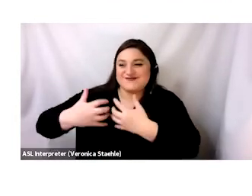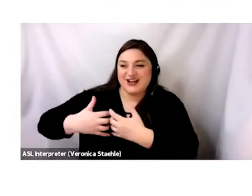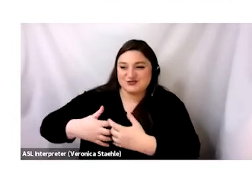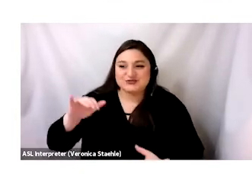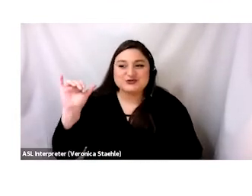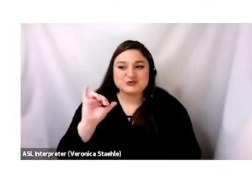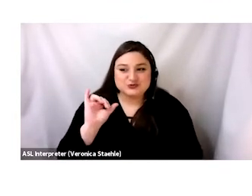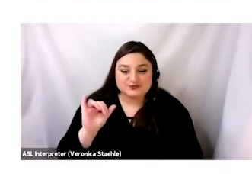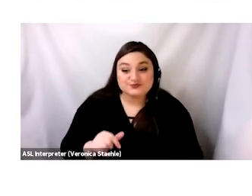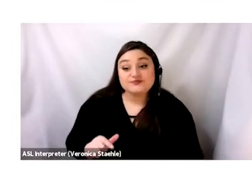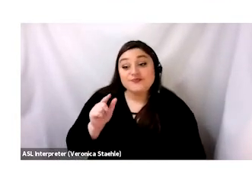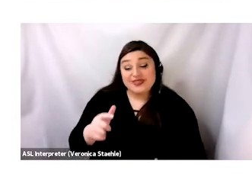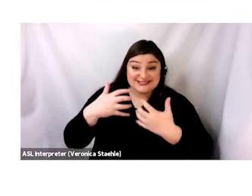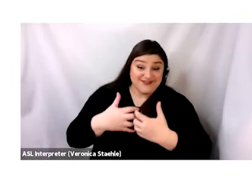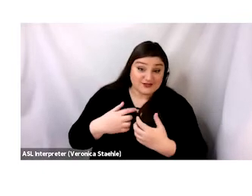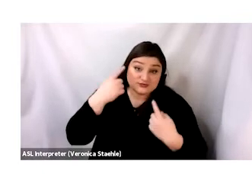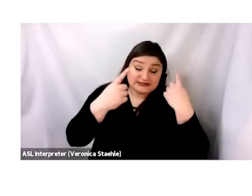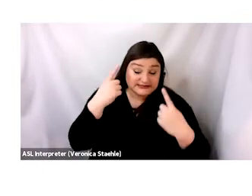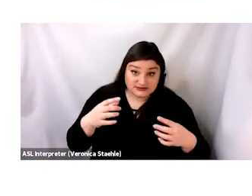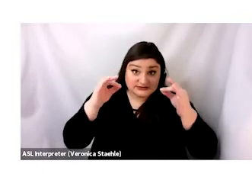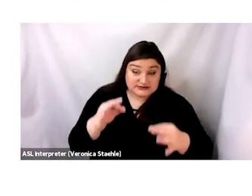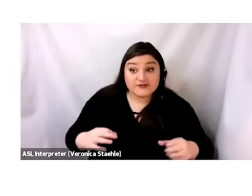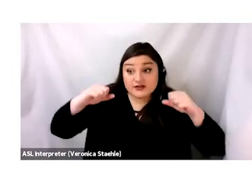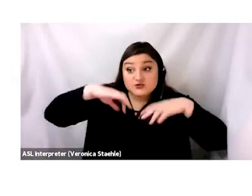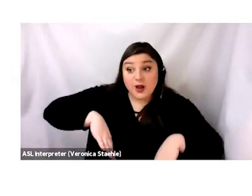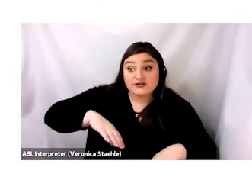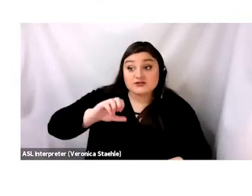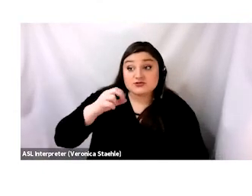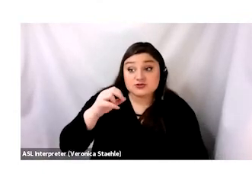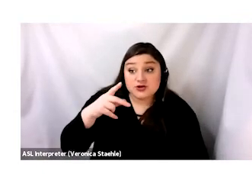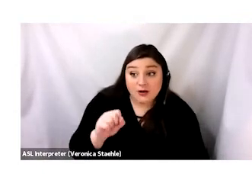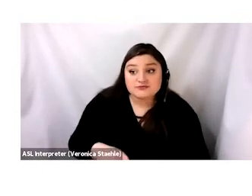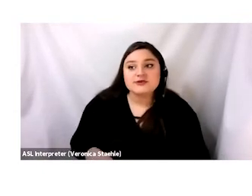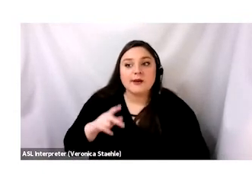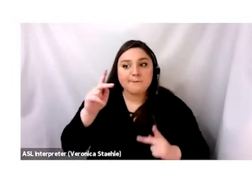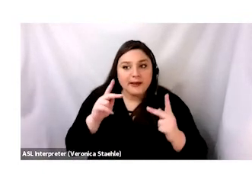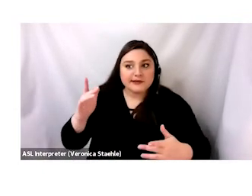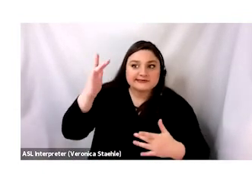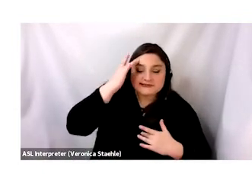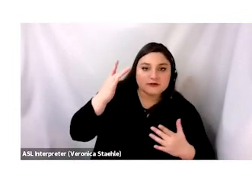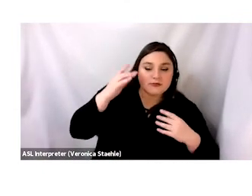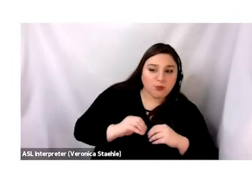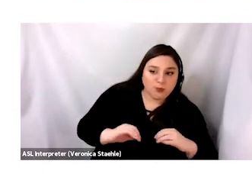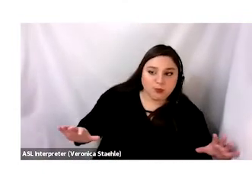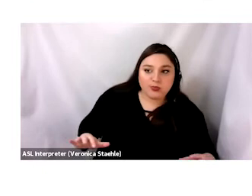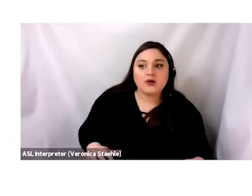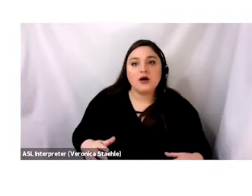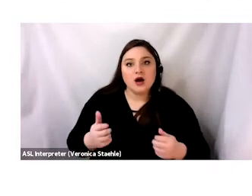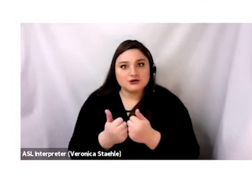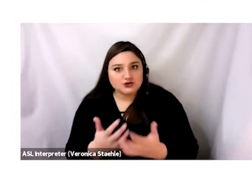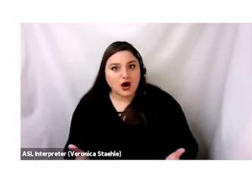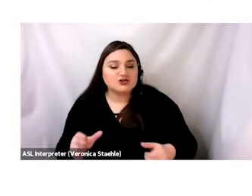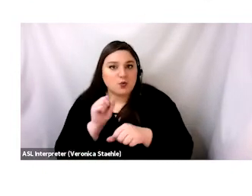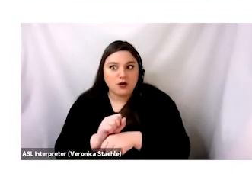were quite literally sweatshops, and many succumbed to disease, malnutrition, and exhaustion. Textile